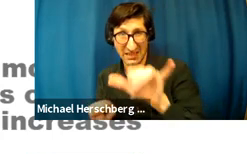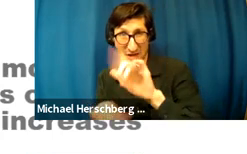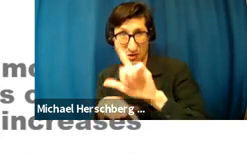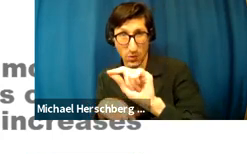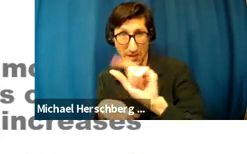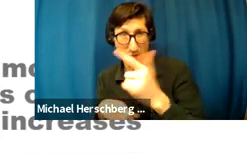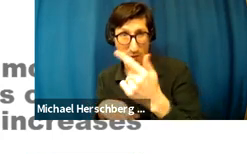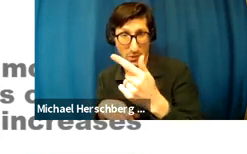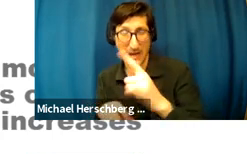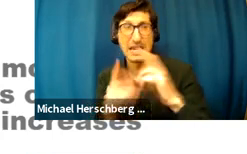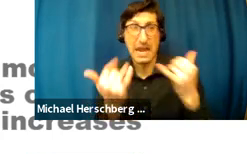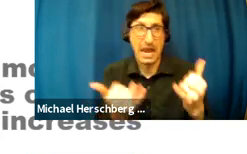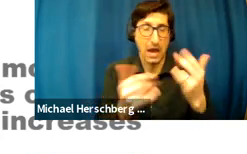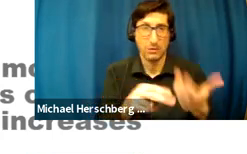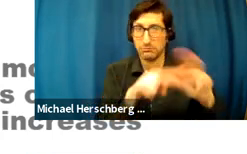increase to